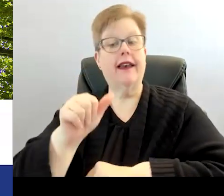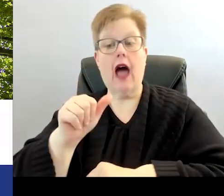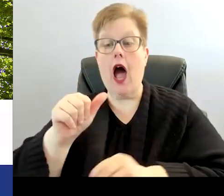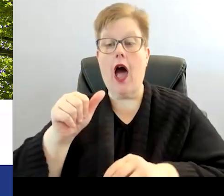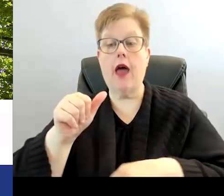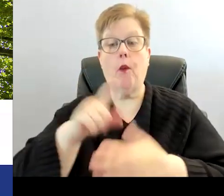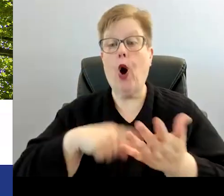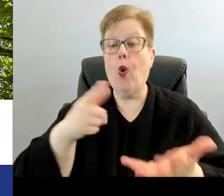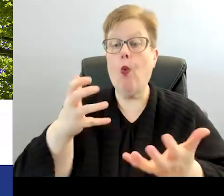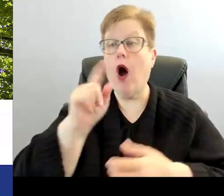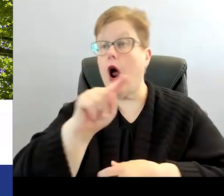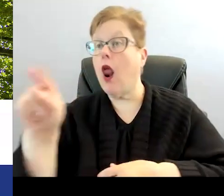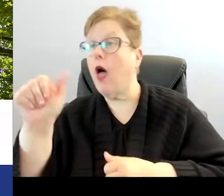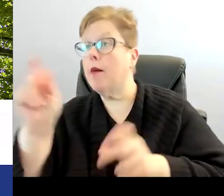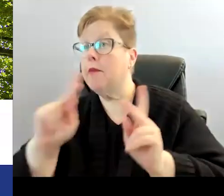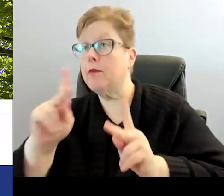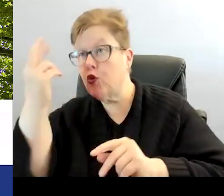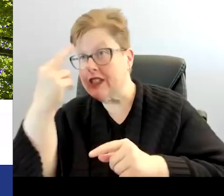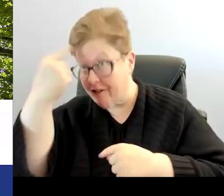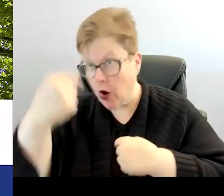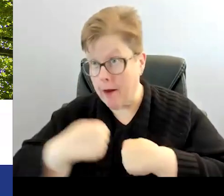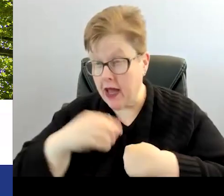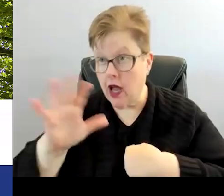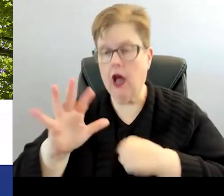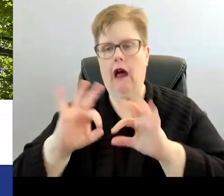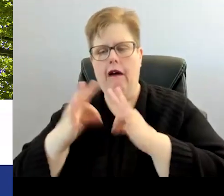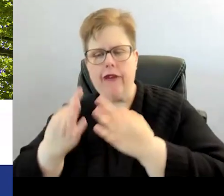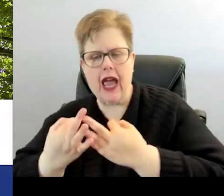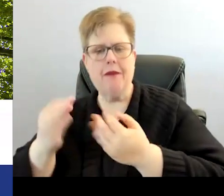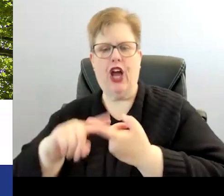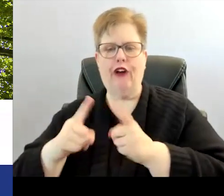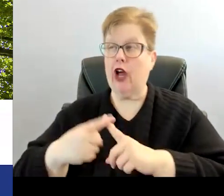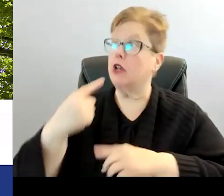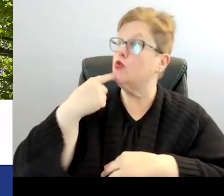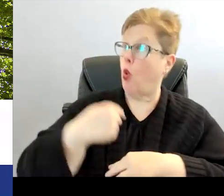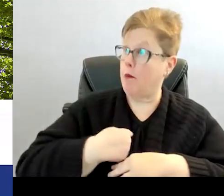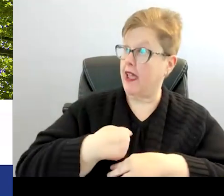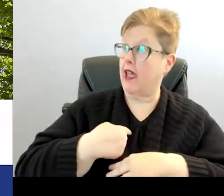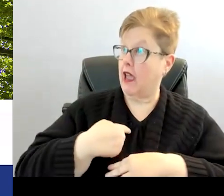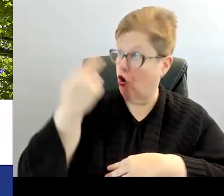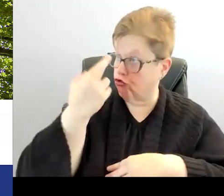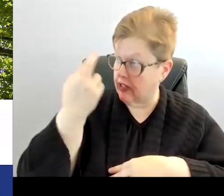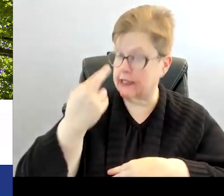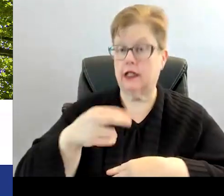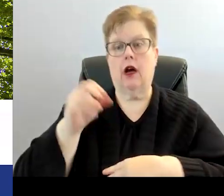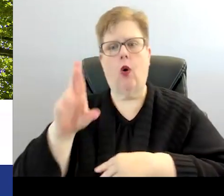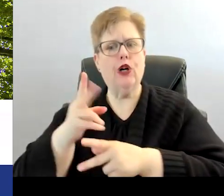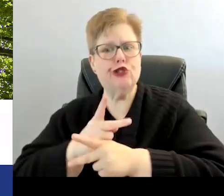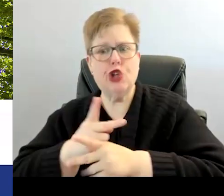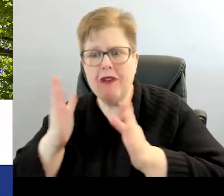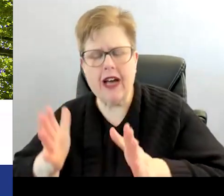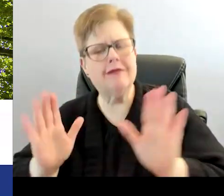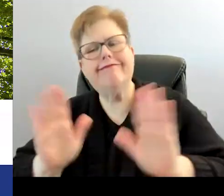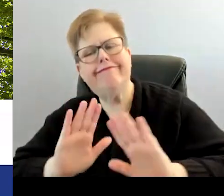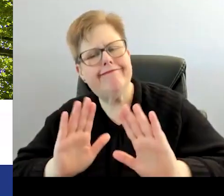think someone else should have for you, the reason that a family or a friend has for you, even a supervisor.